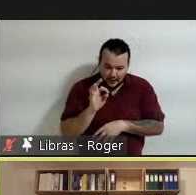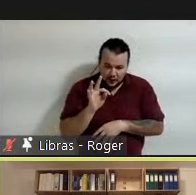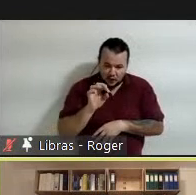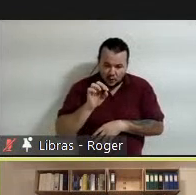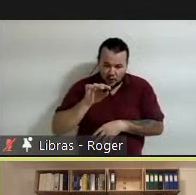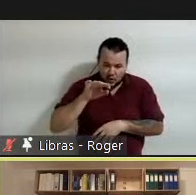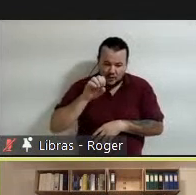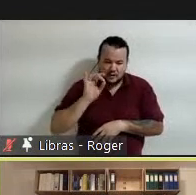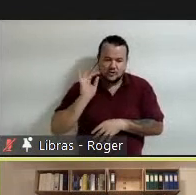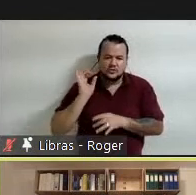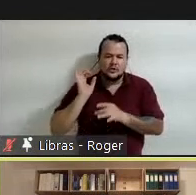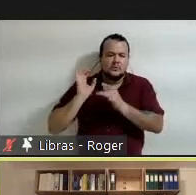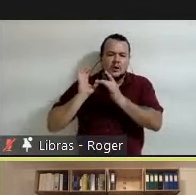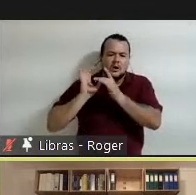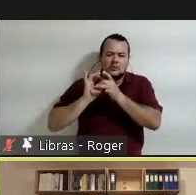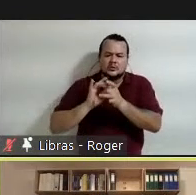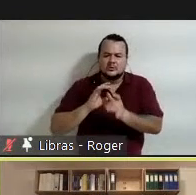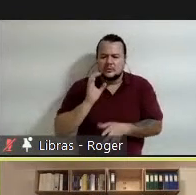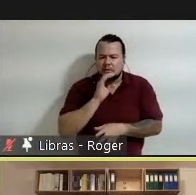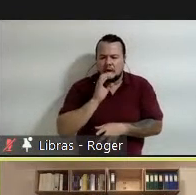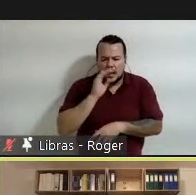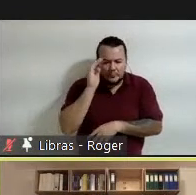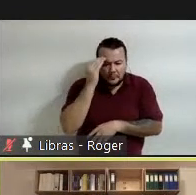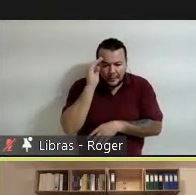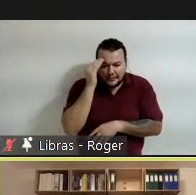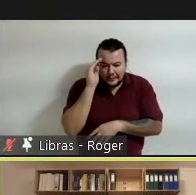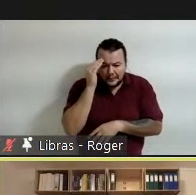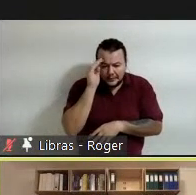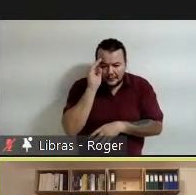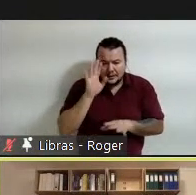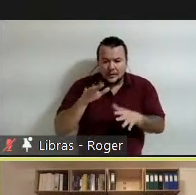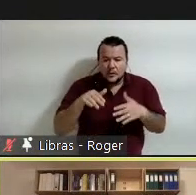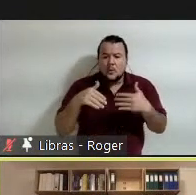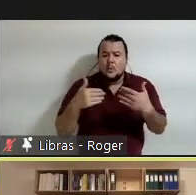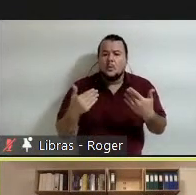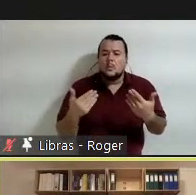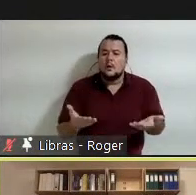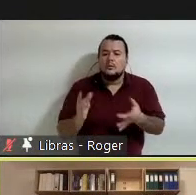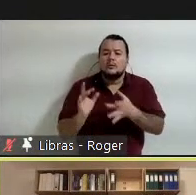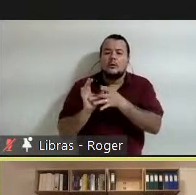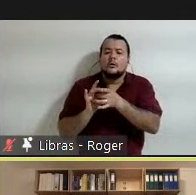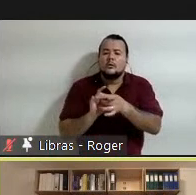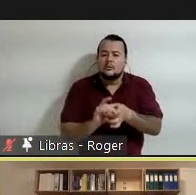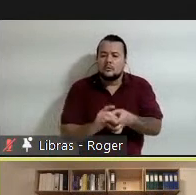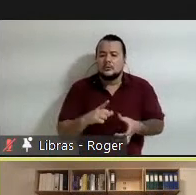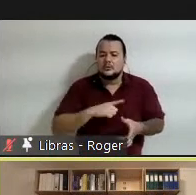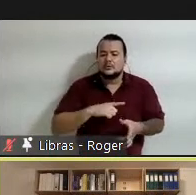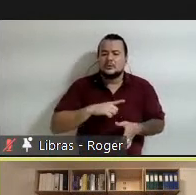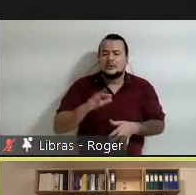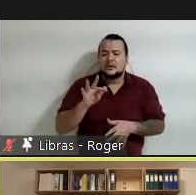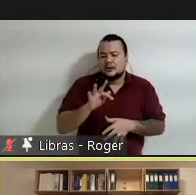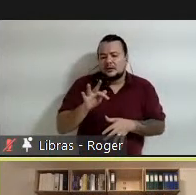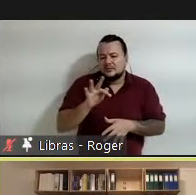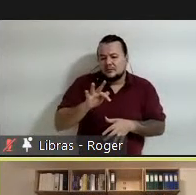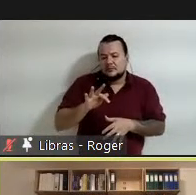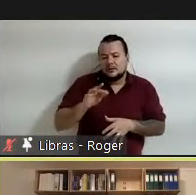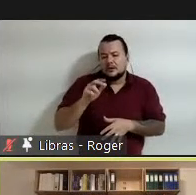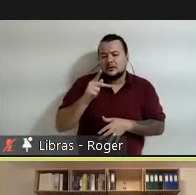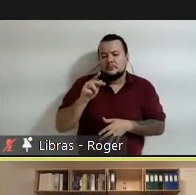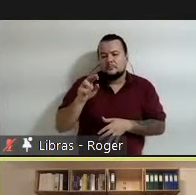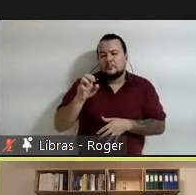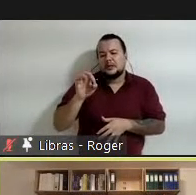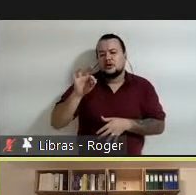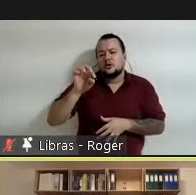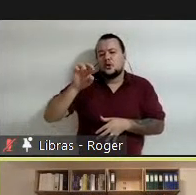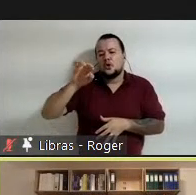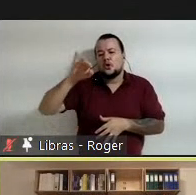understand what is the context we were building in. Pretoria was founded in 1855, first as a station